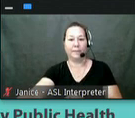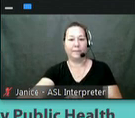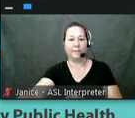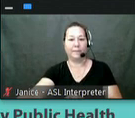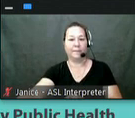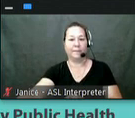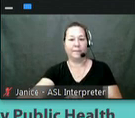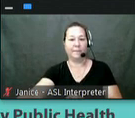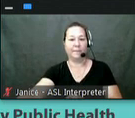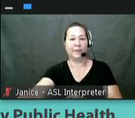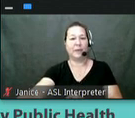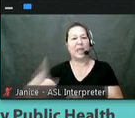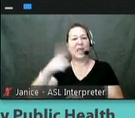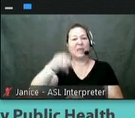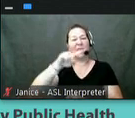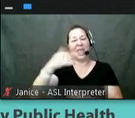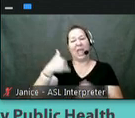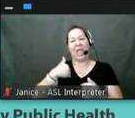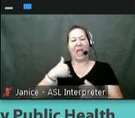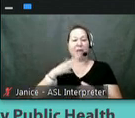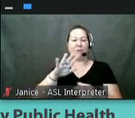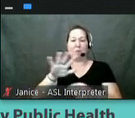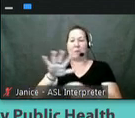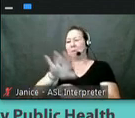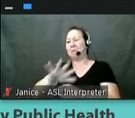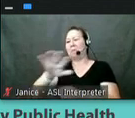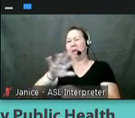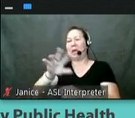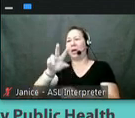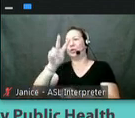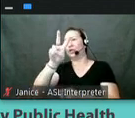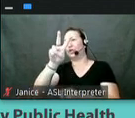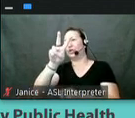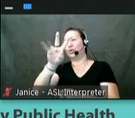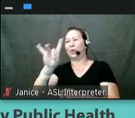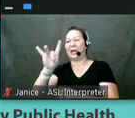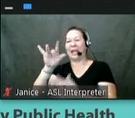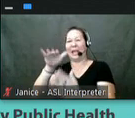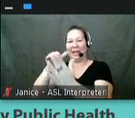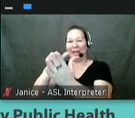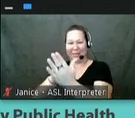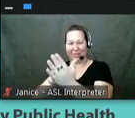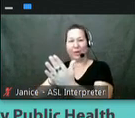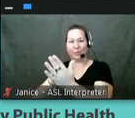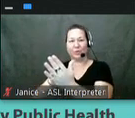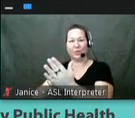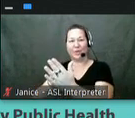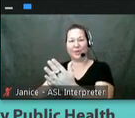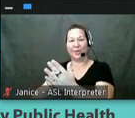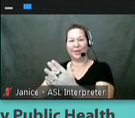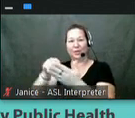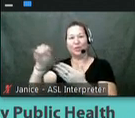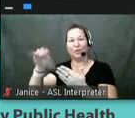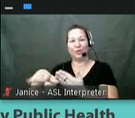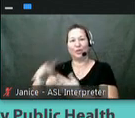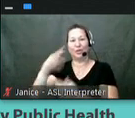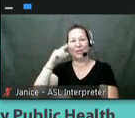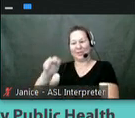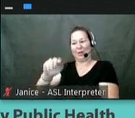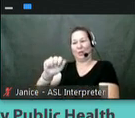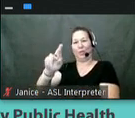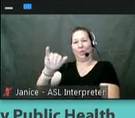about 28,000 to 30,000. We are at 68,000 students. So our situation is going to be a little